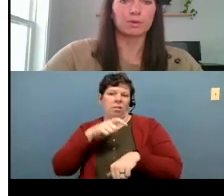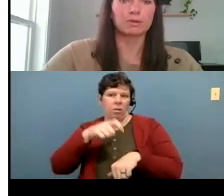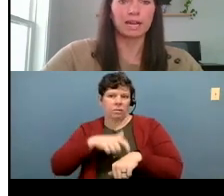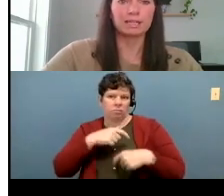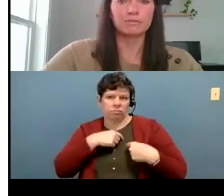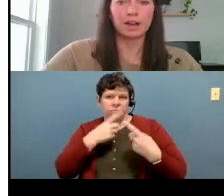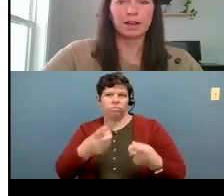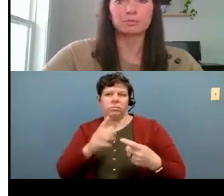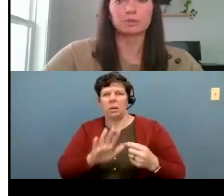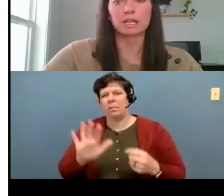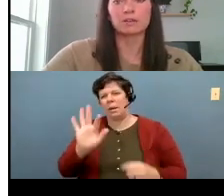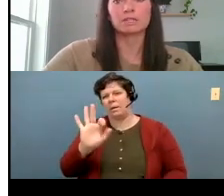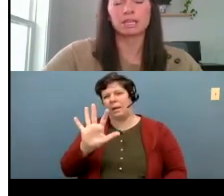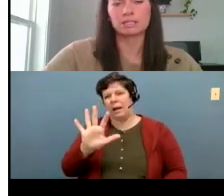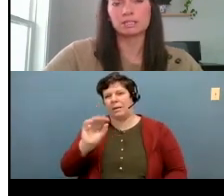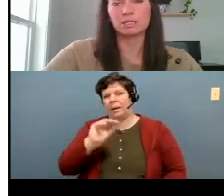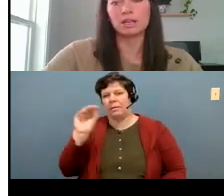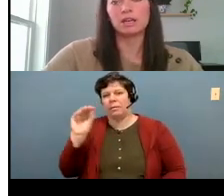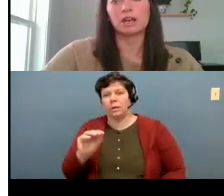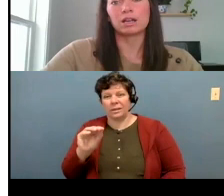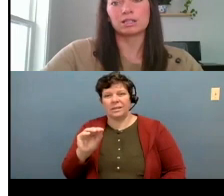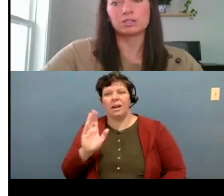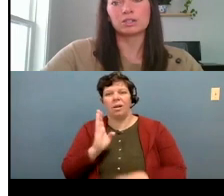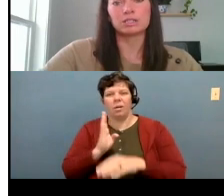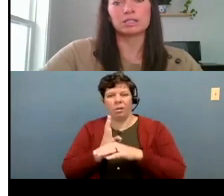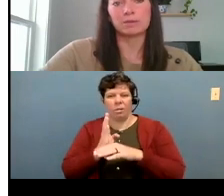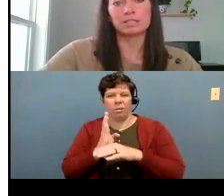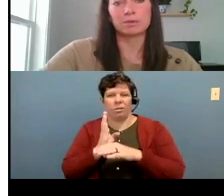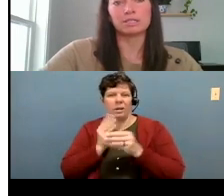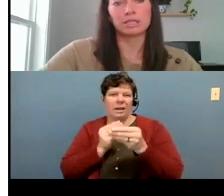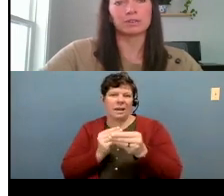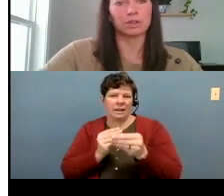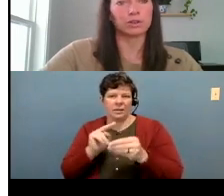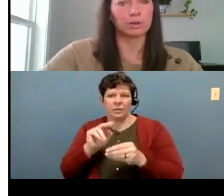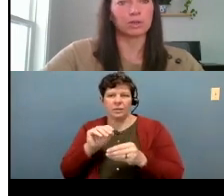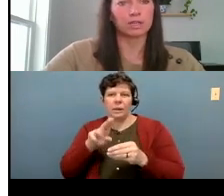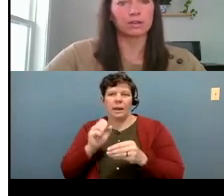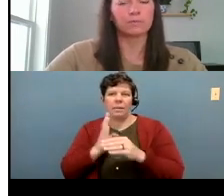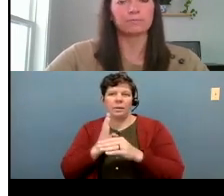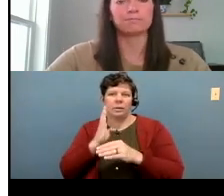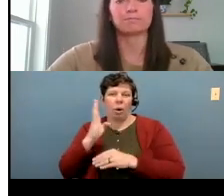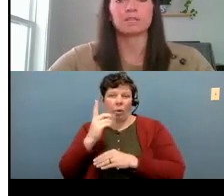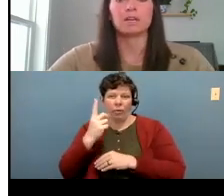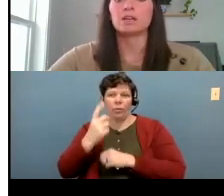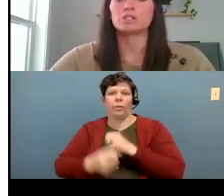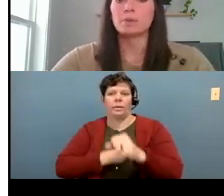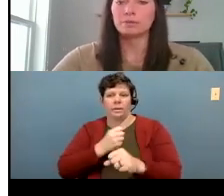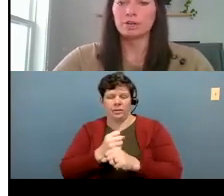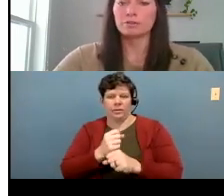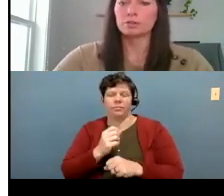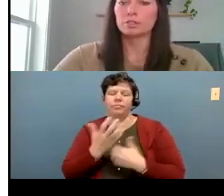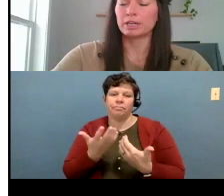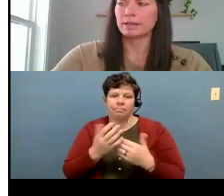with around 95% of the cases entered into NamUs have been missing for longer than 1 year. So the